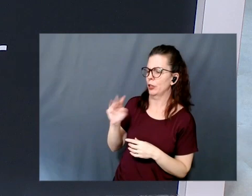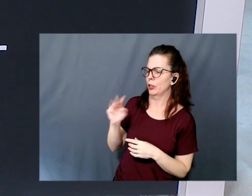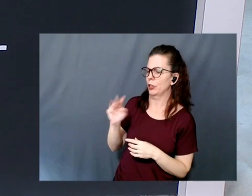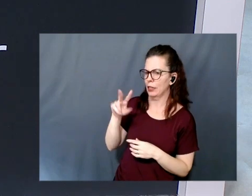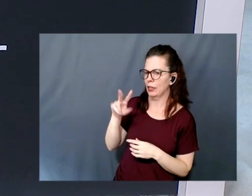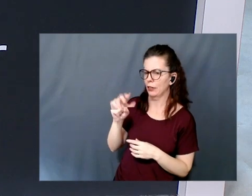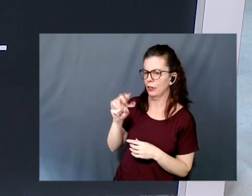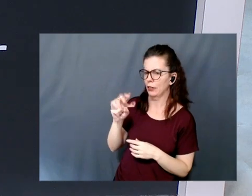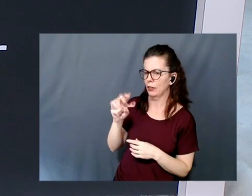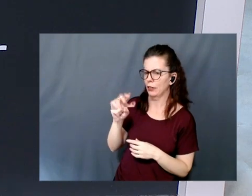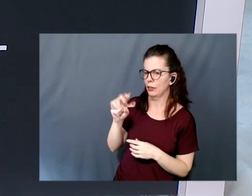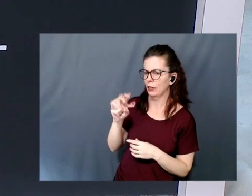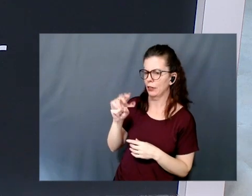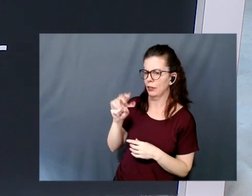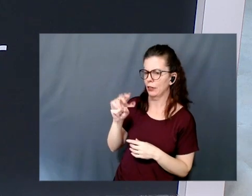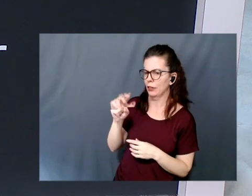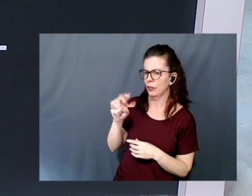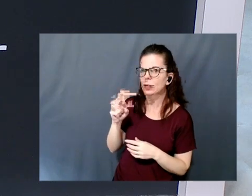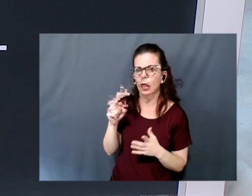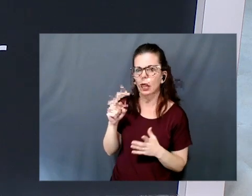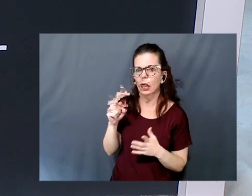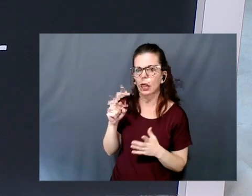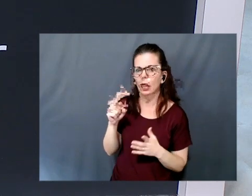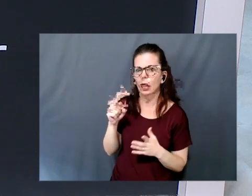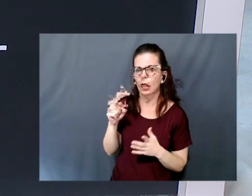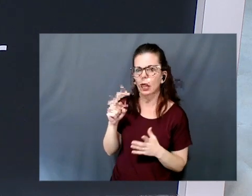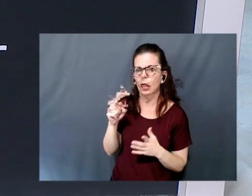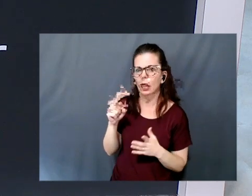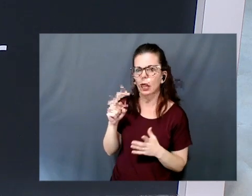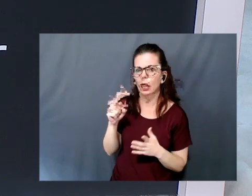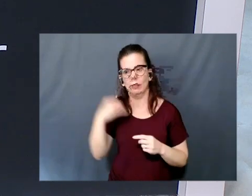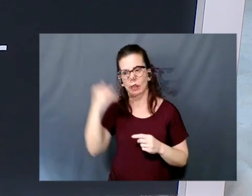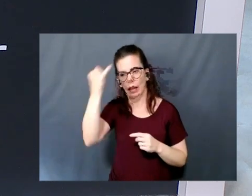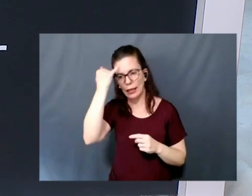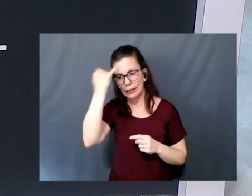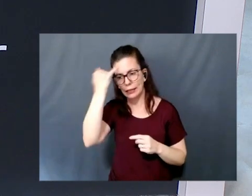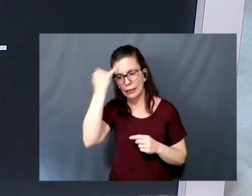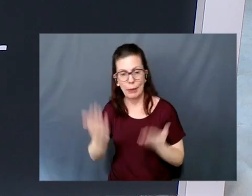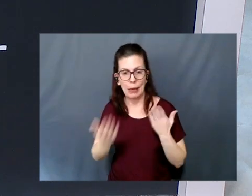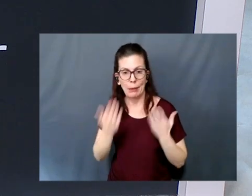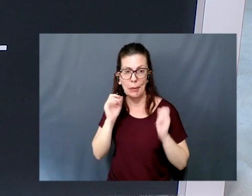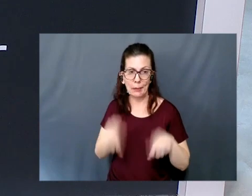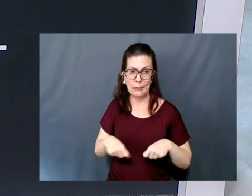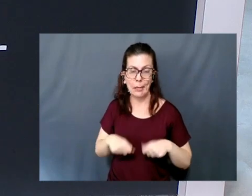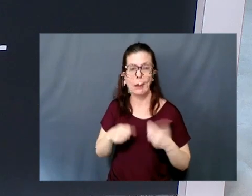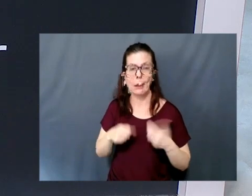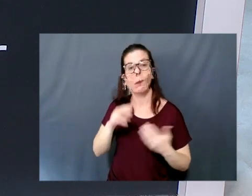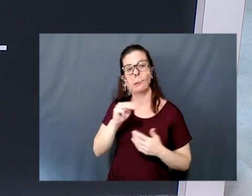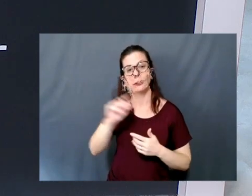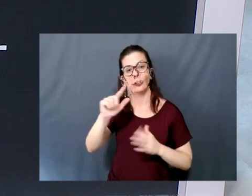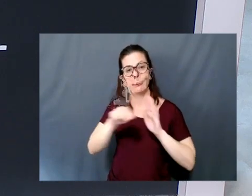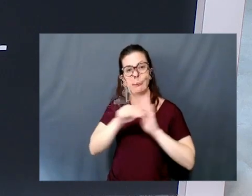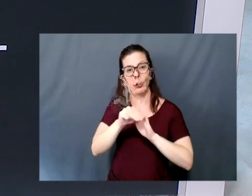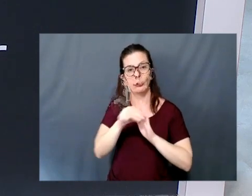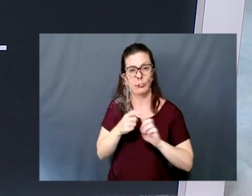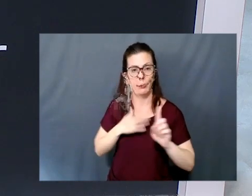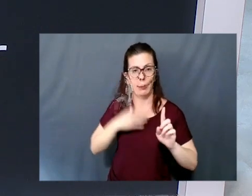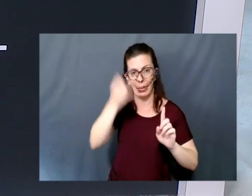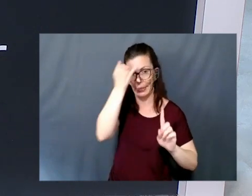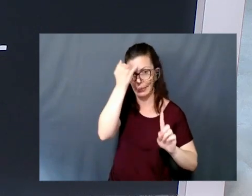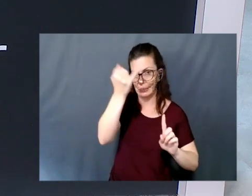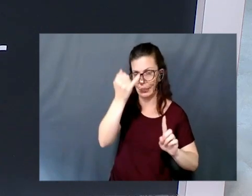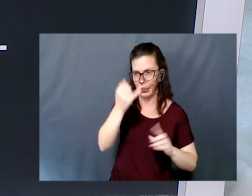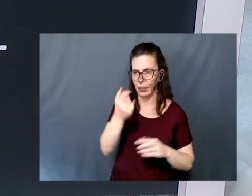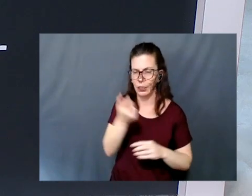an idea, and maybe I can spin up a machine learning model out of my idea in a matter of hours, potentially. I